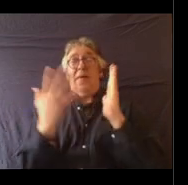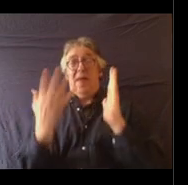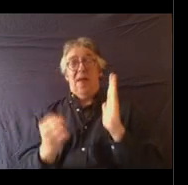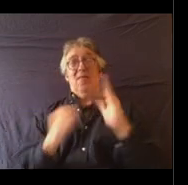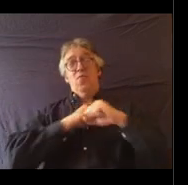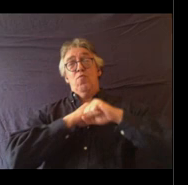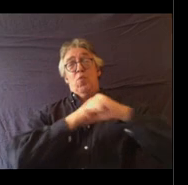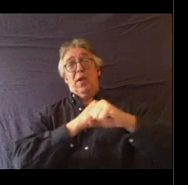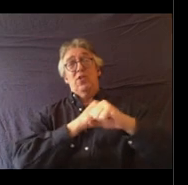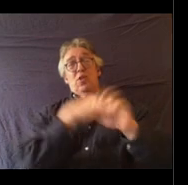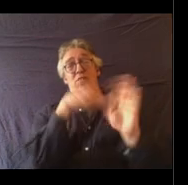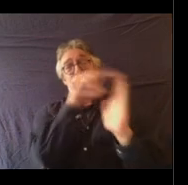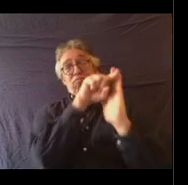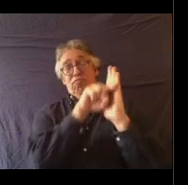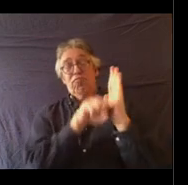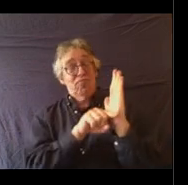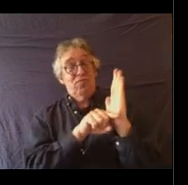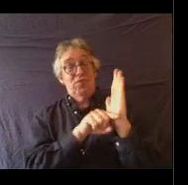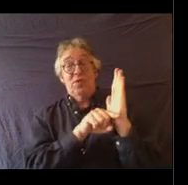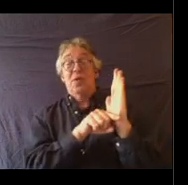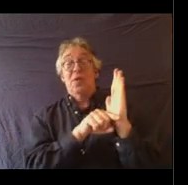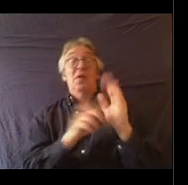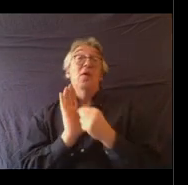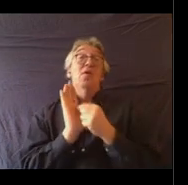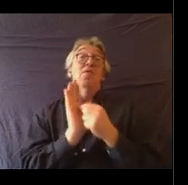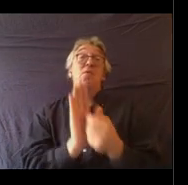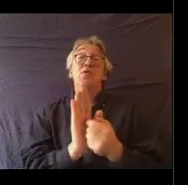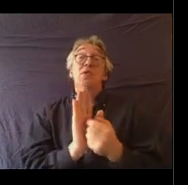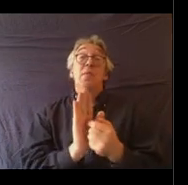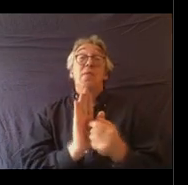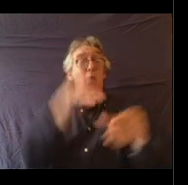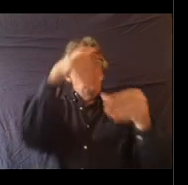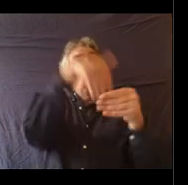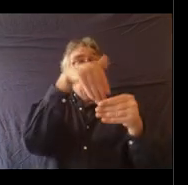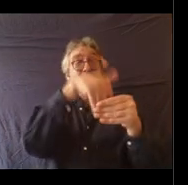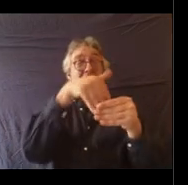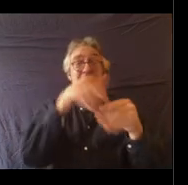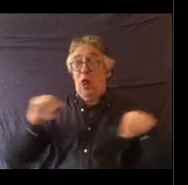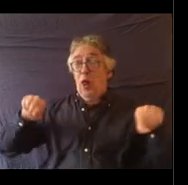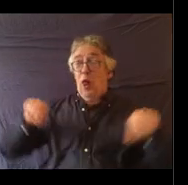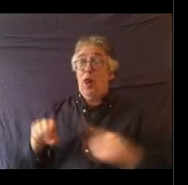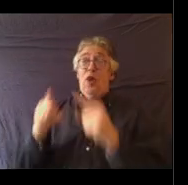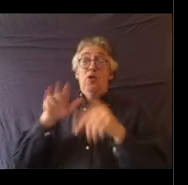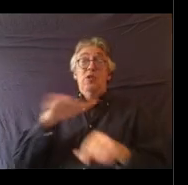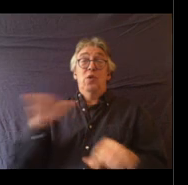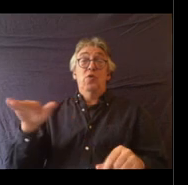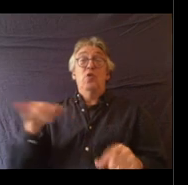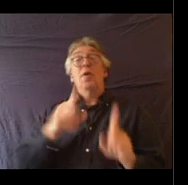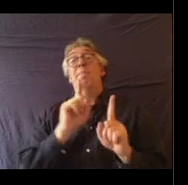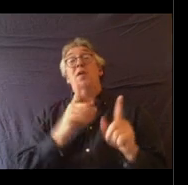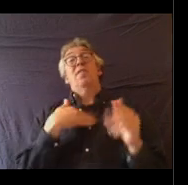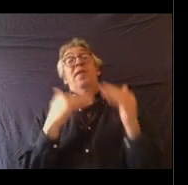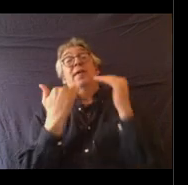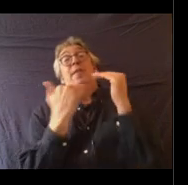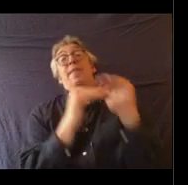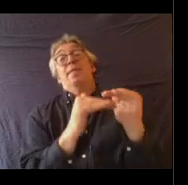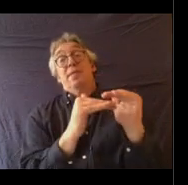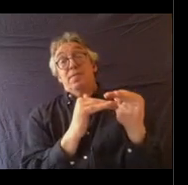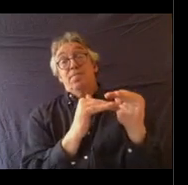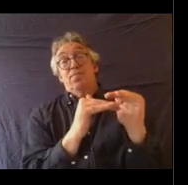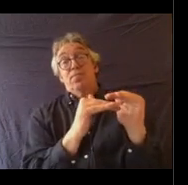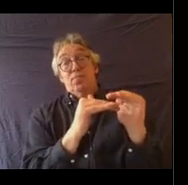which entail that, for instance, for harmful content should be restricted on on-demand